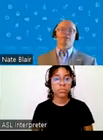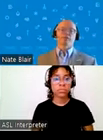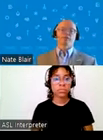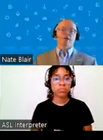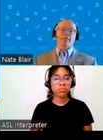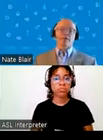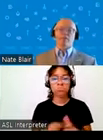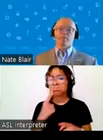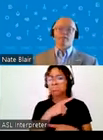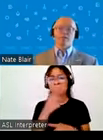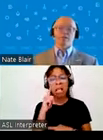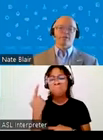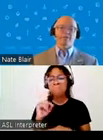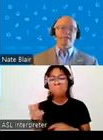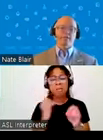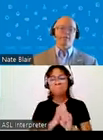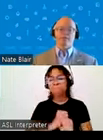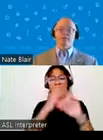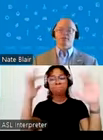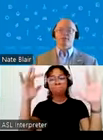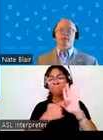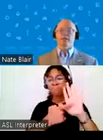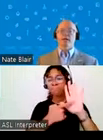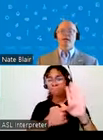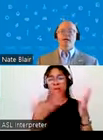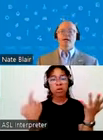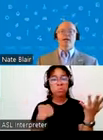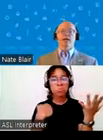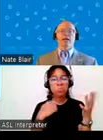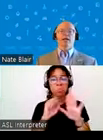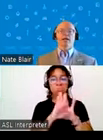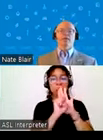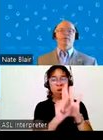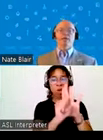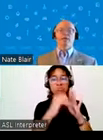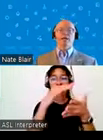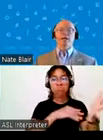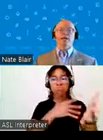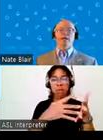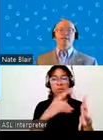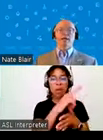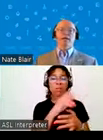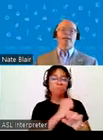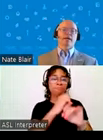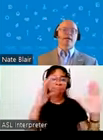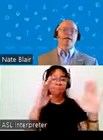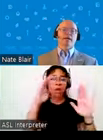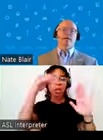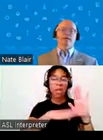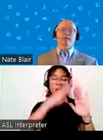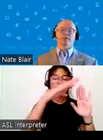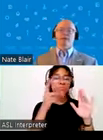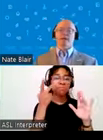And this is just a graphical representation of the table that I was just showing. We anticipate that